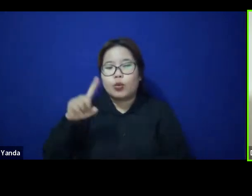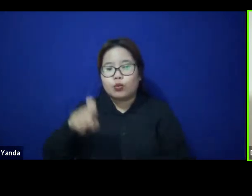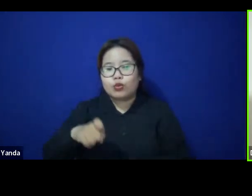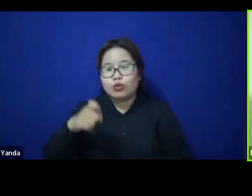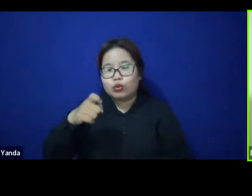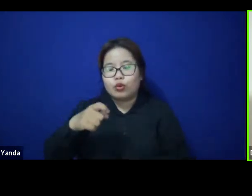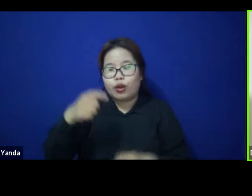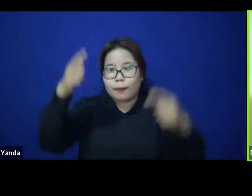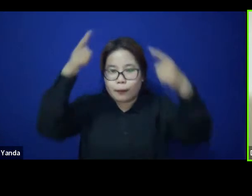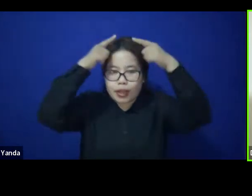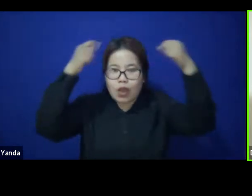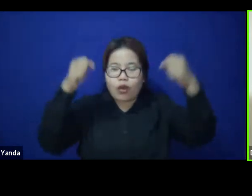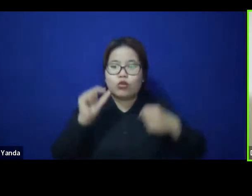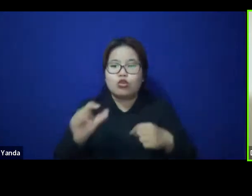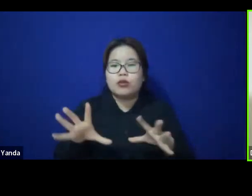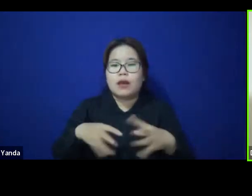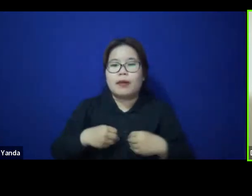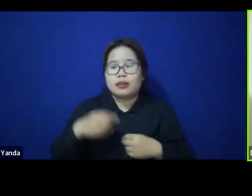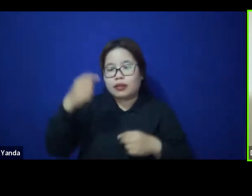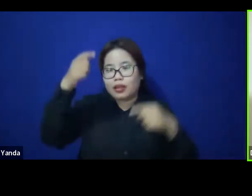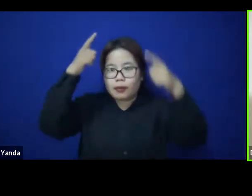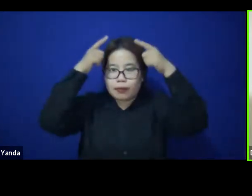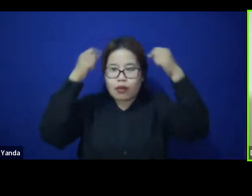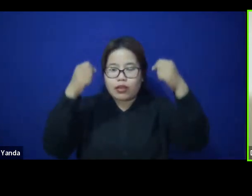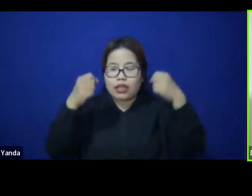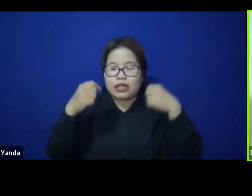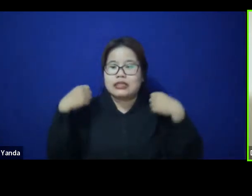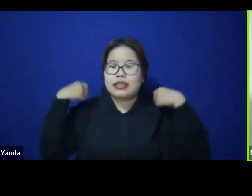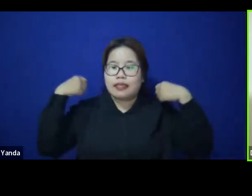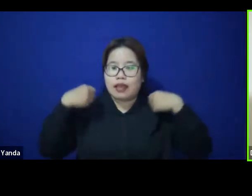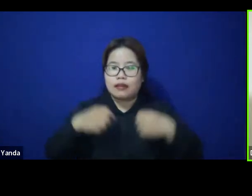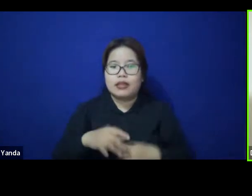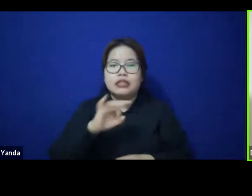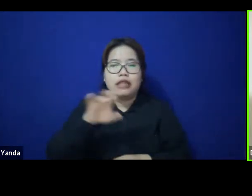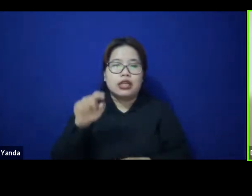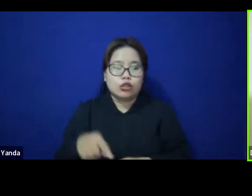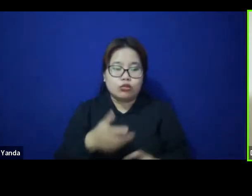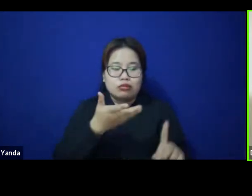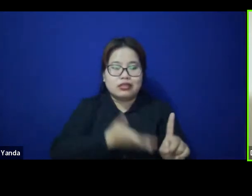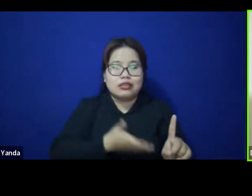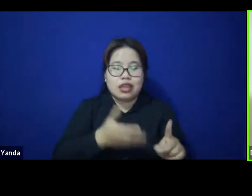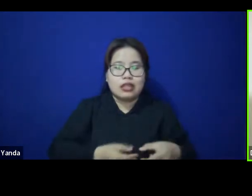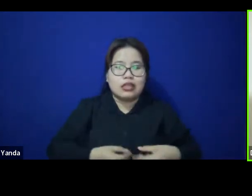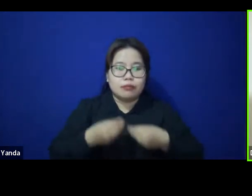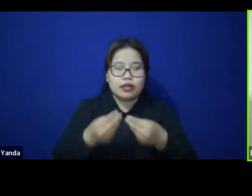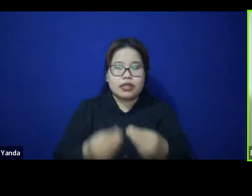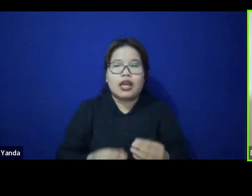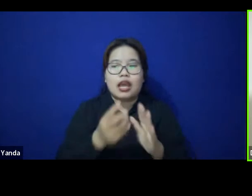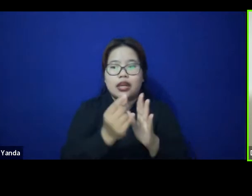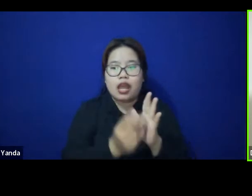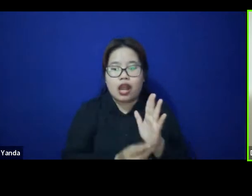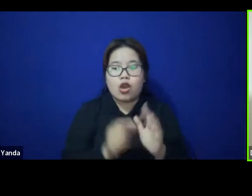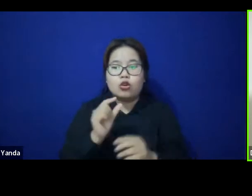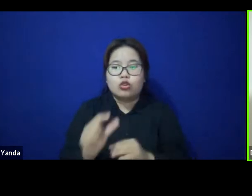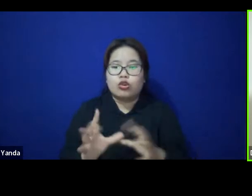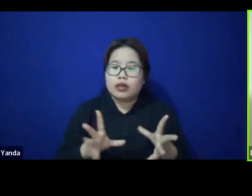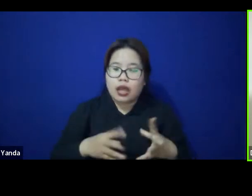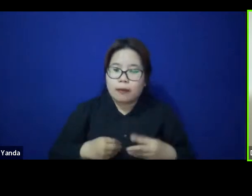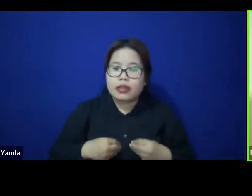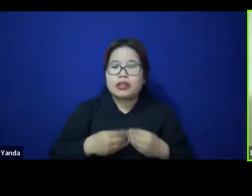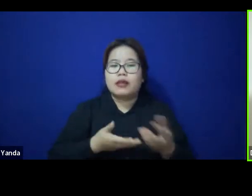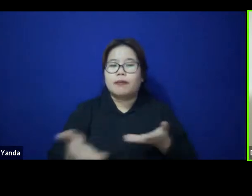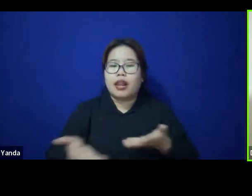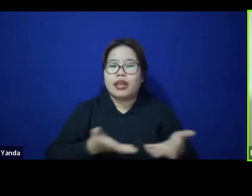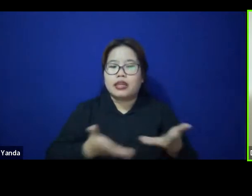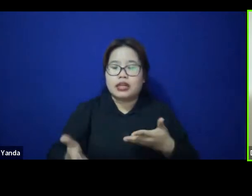funded to have a support worker to help her get to the hospital, and that's the NDIS in Australia.